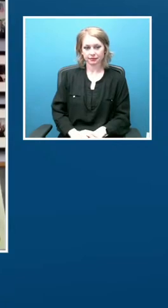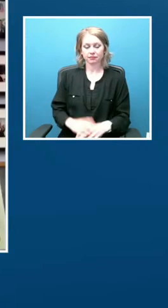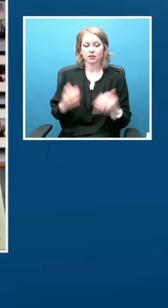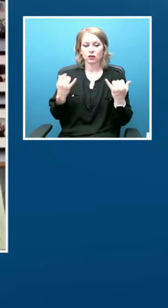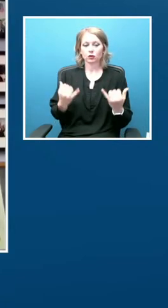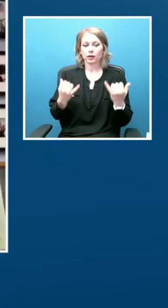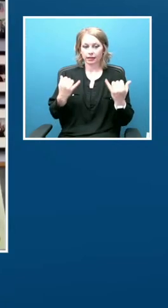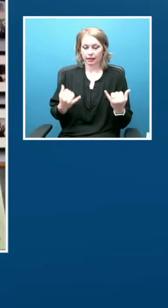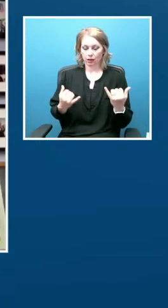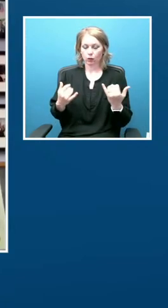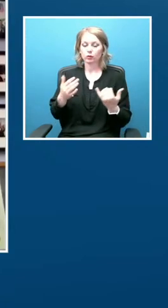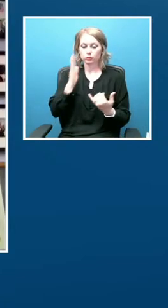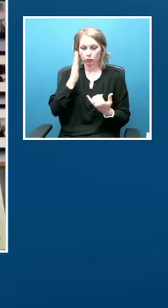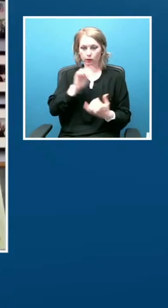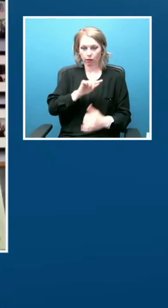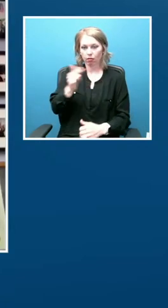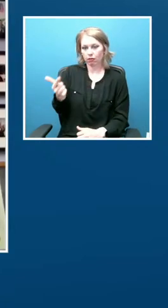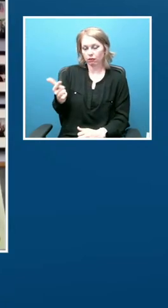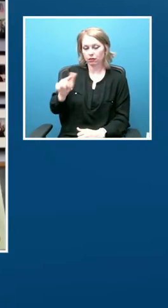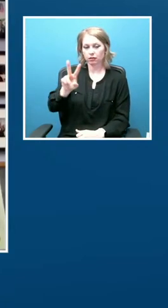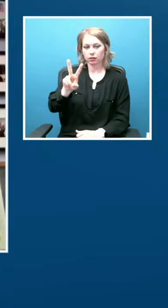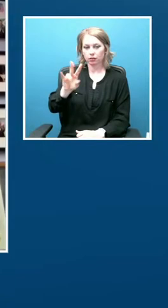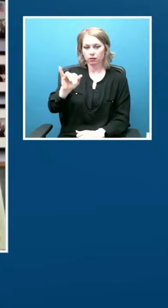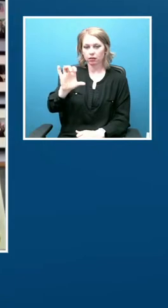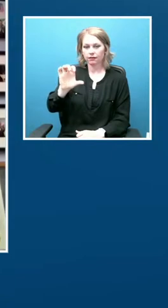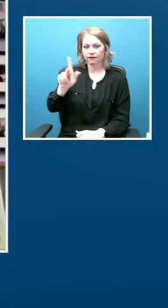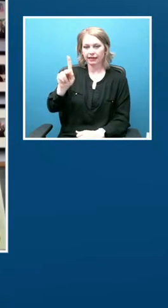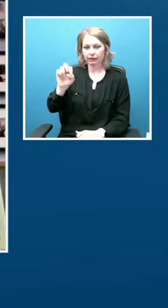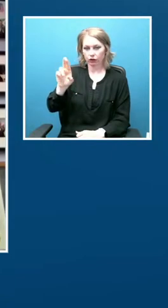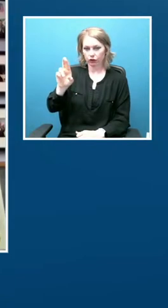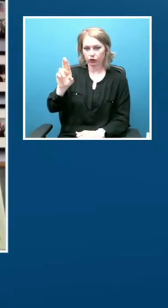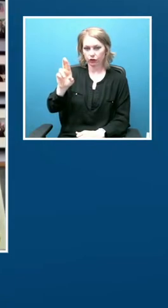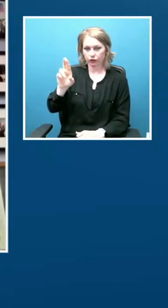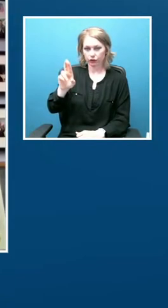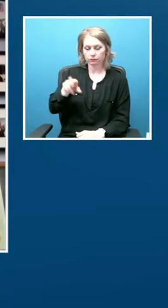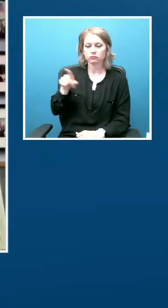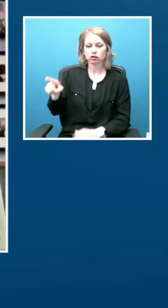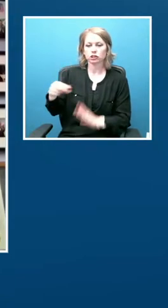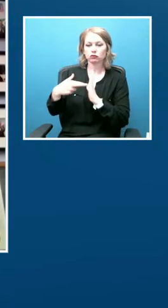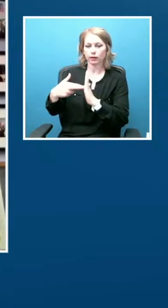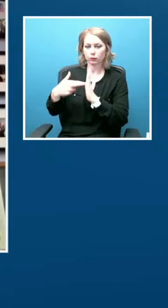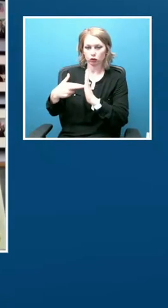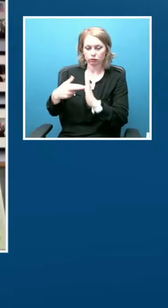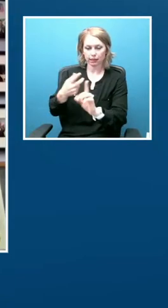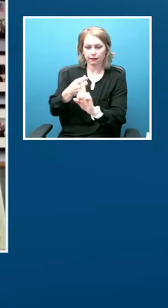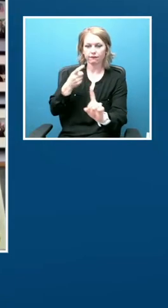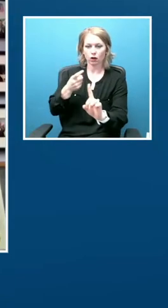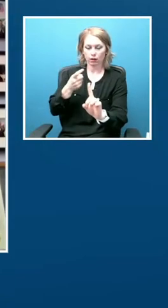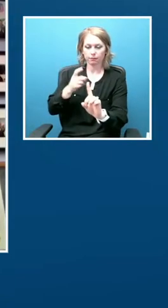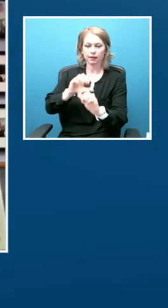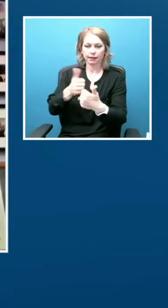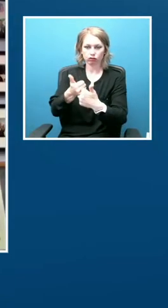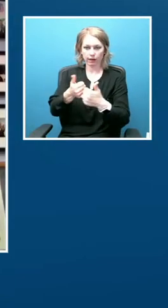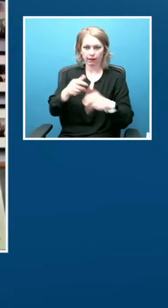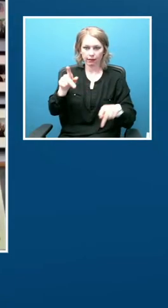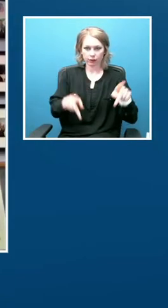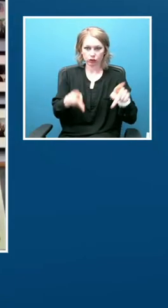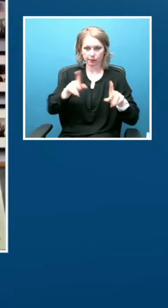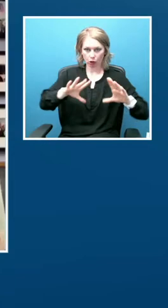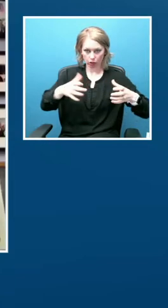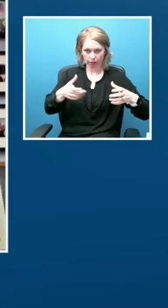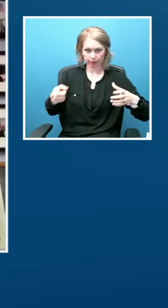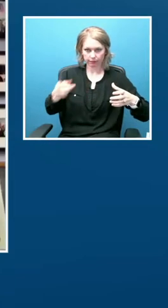Ms. Bickert, the representative of the challenge party, to begin her presentation.